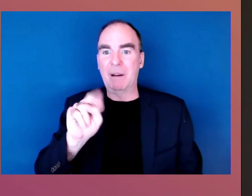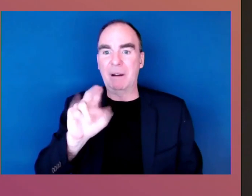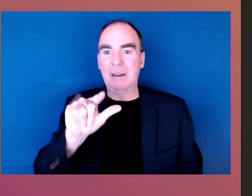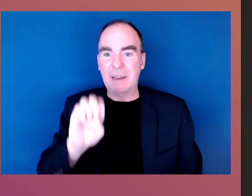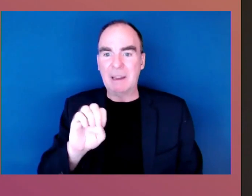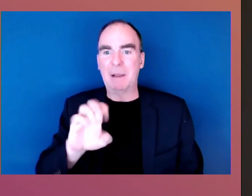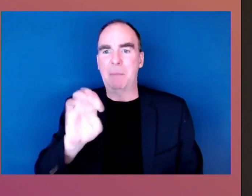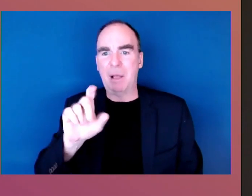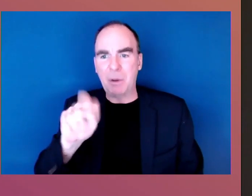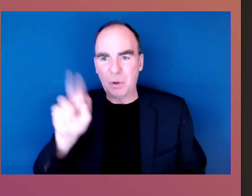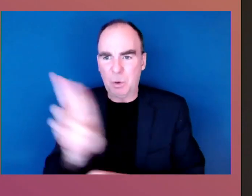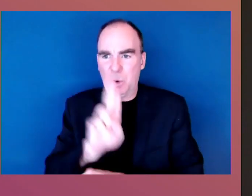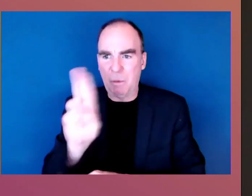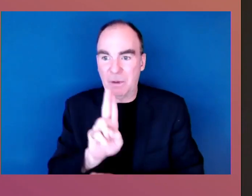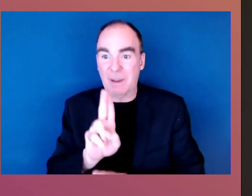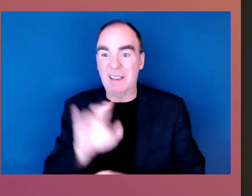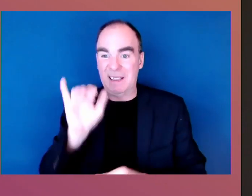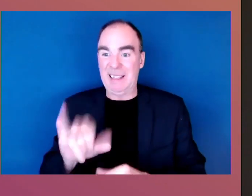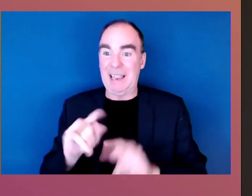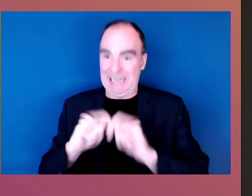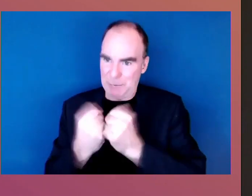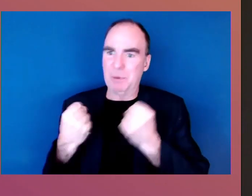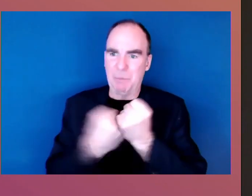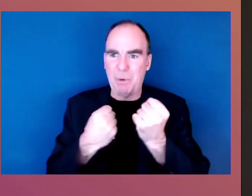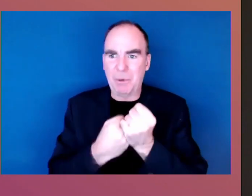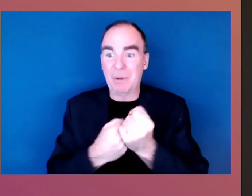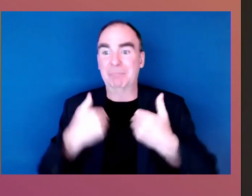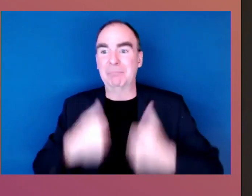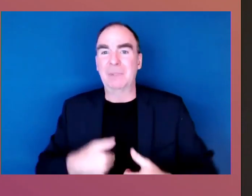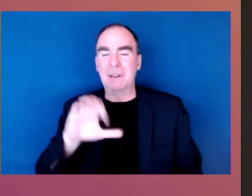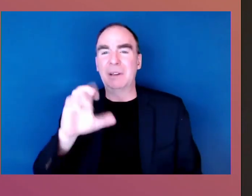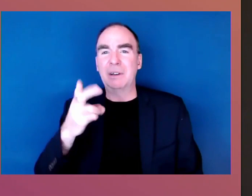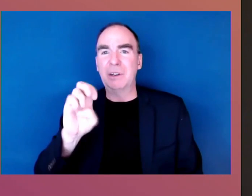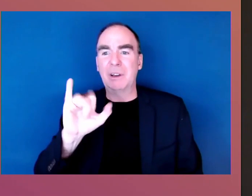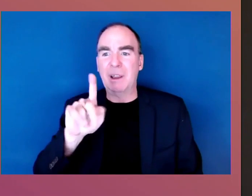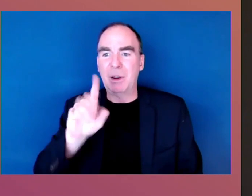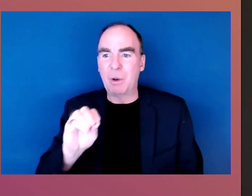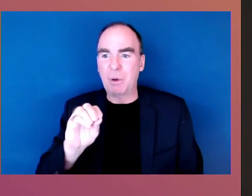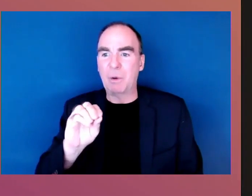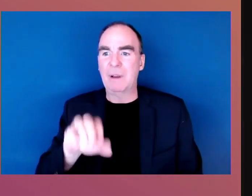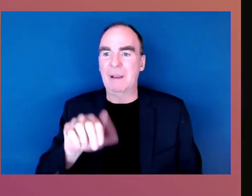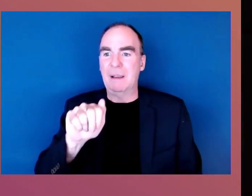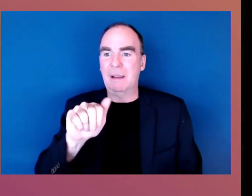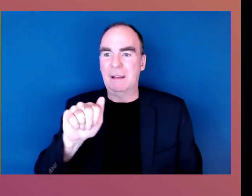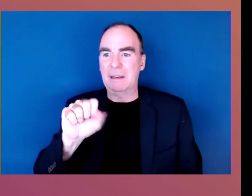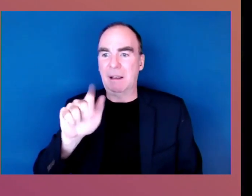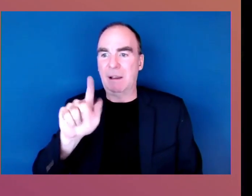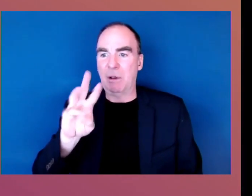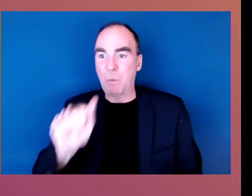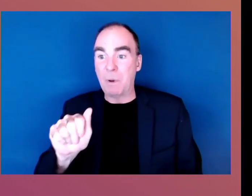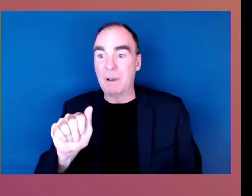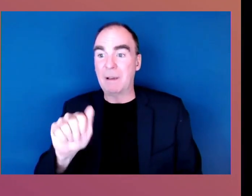and Distinguished Service Professor at CMU. The title of today's talk is See What I